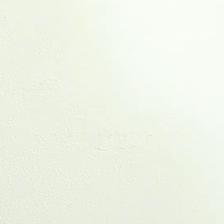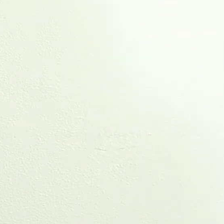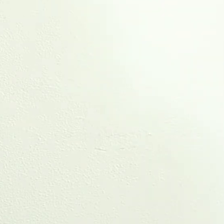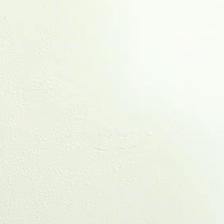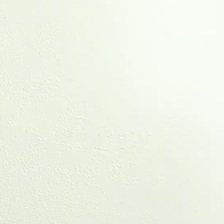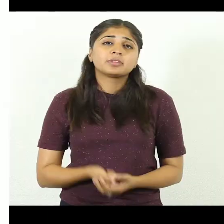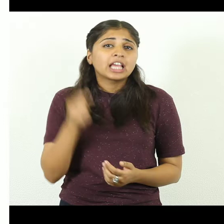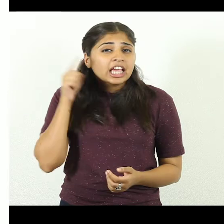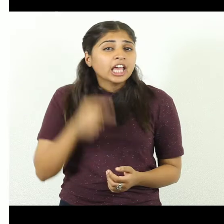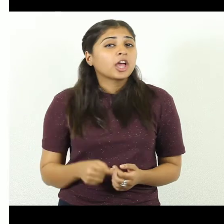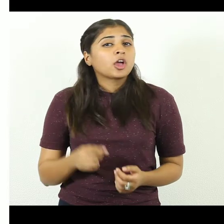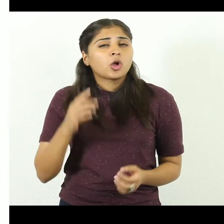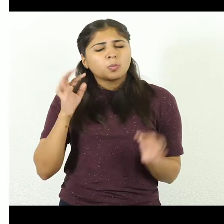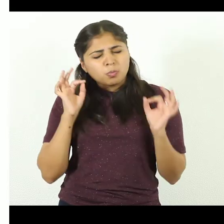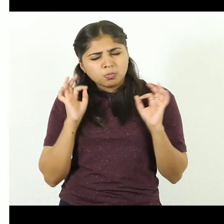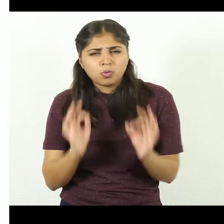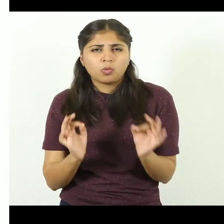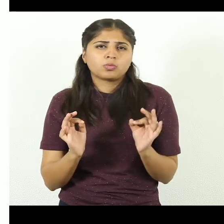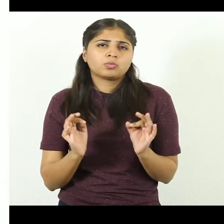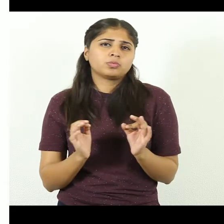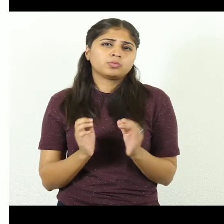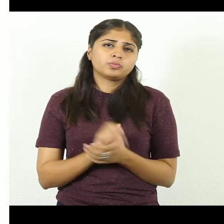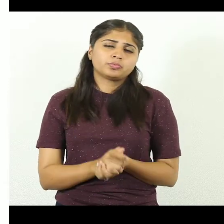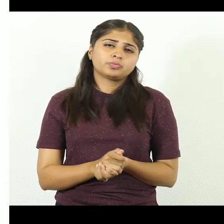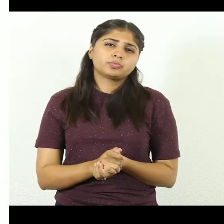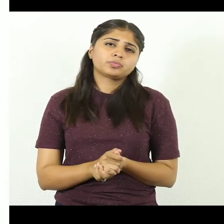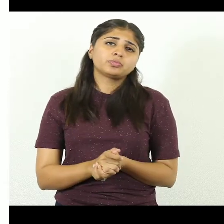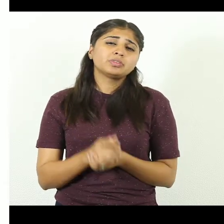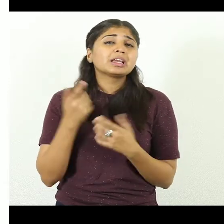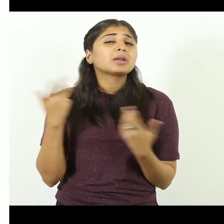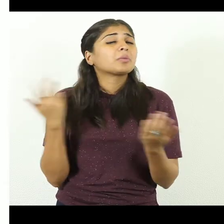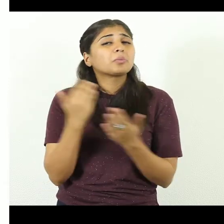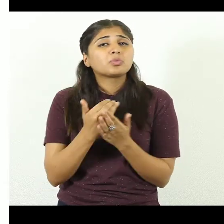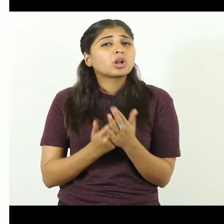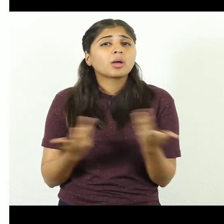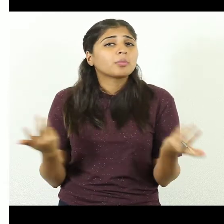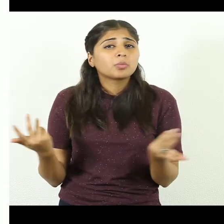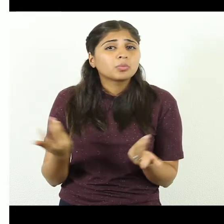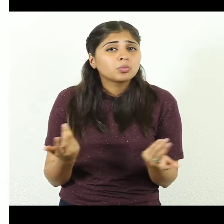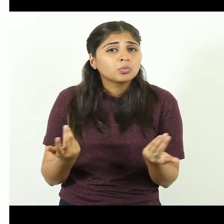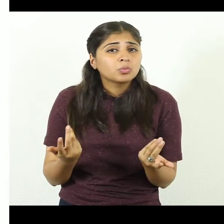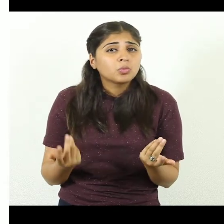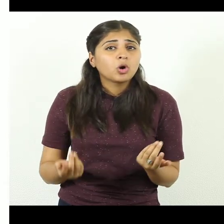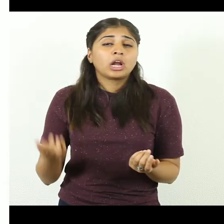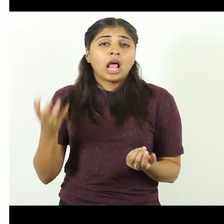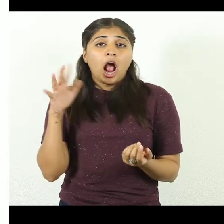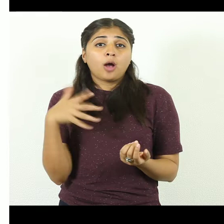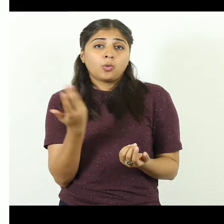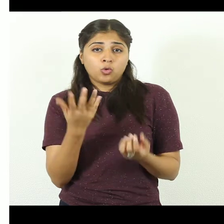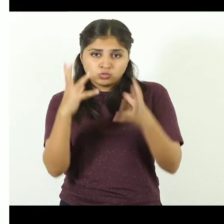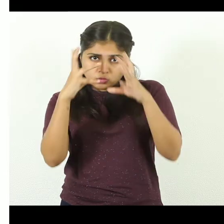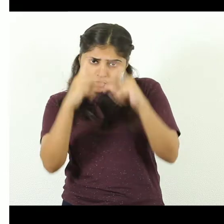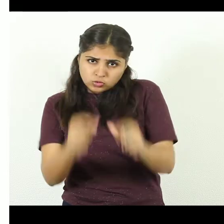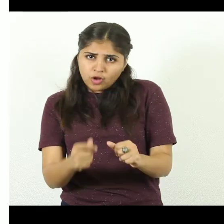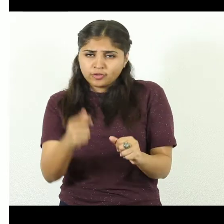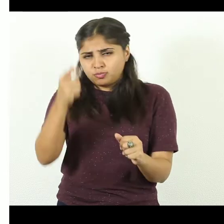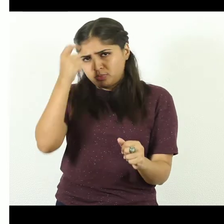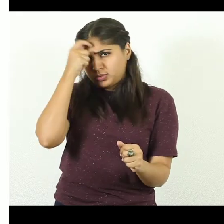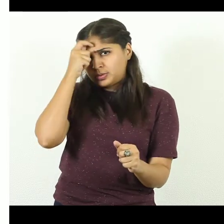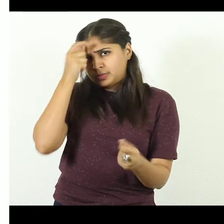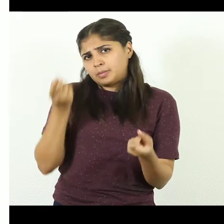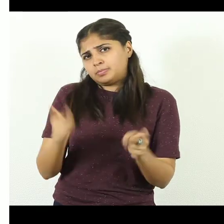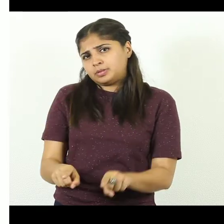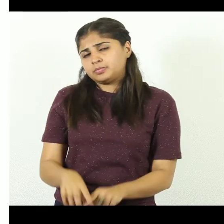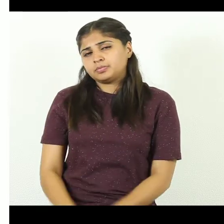Database error management. One of the most important elements of database programming is handling database